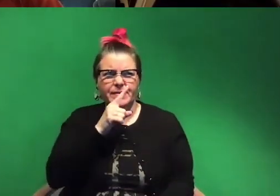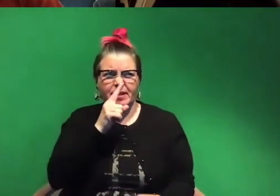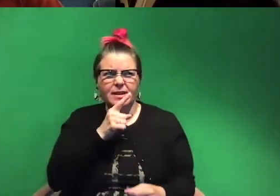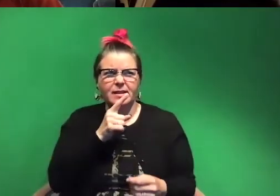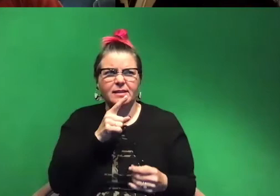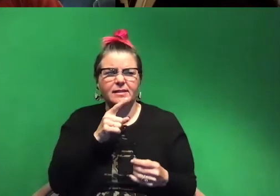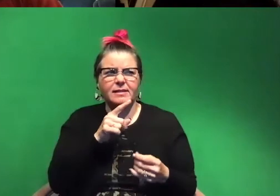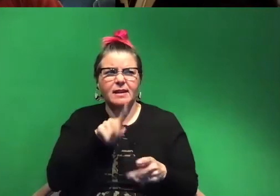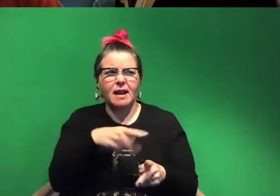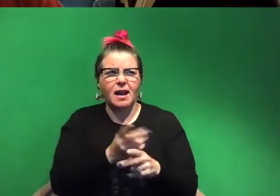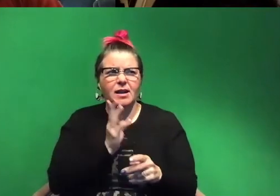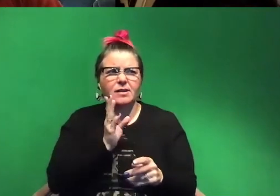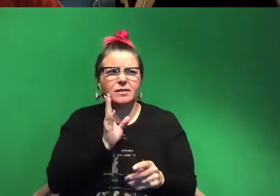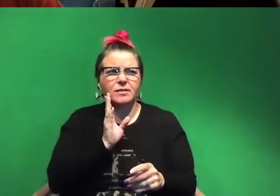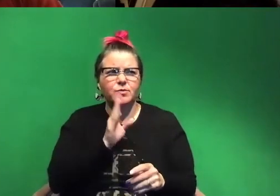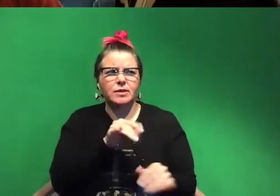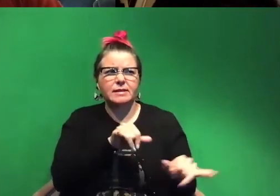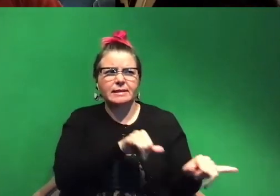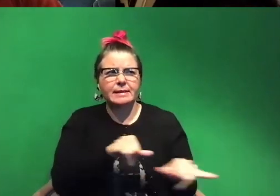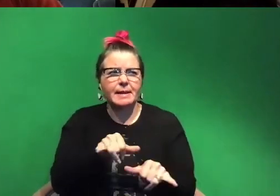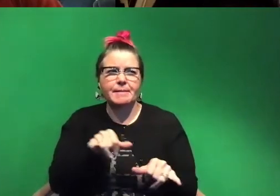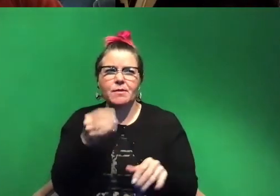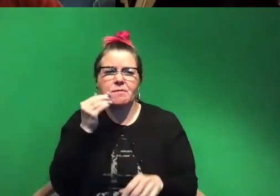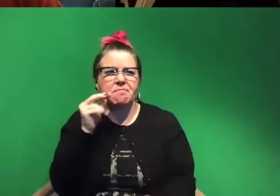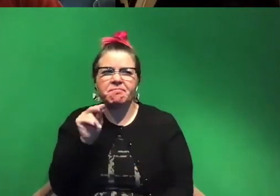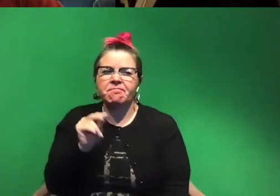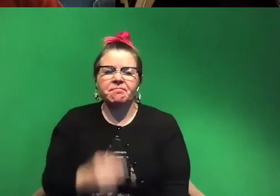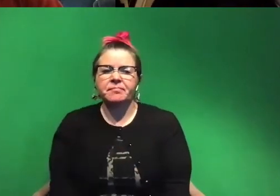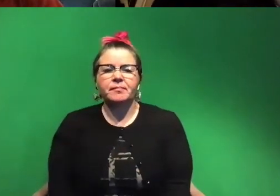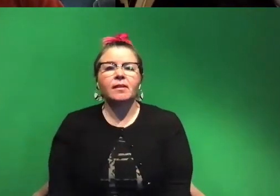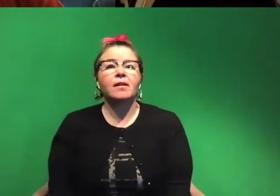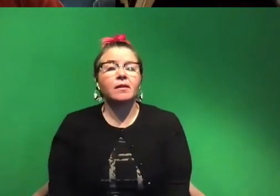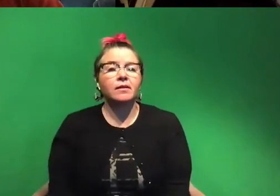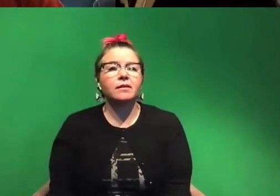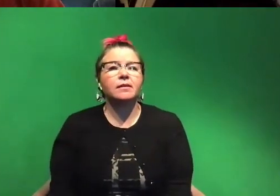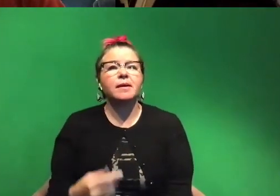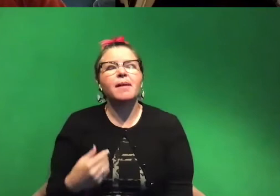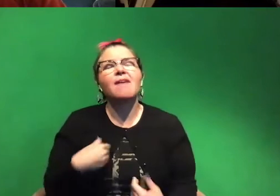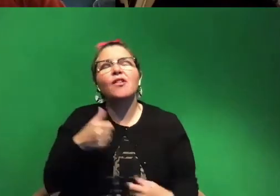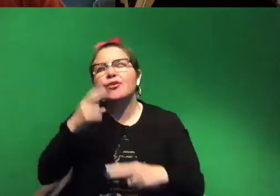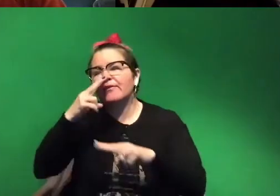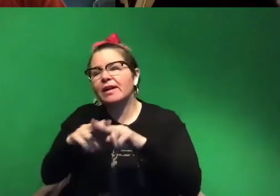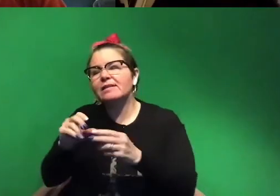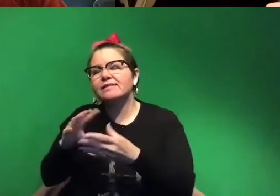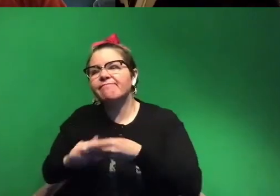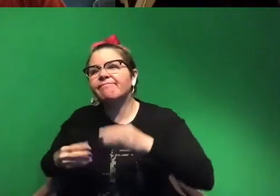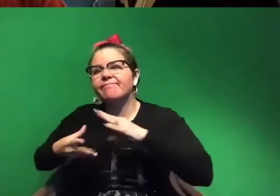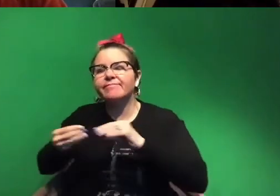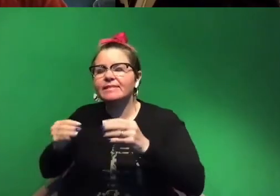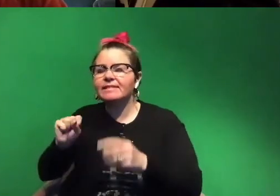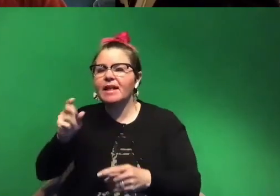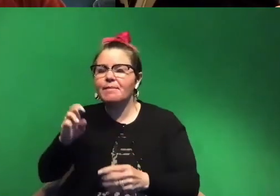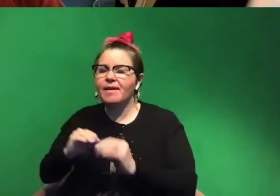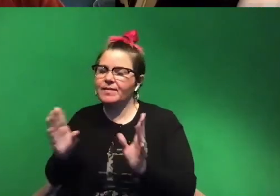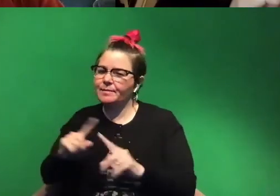would mimic that slime that you could make at home. Cool. But there's other fun slimes, obviously, right. that you can play with